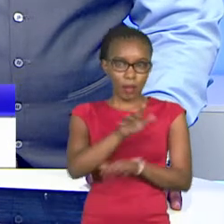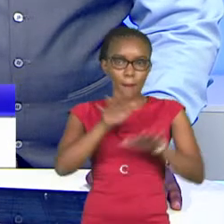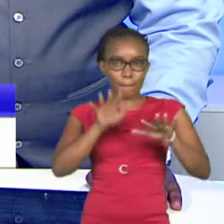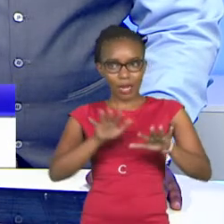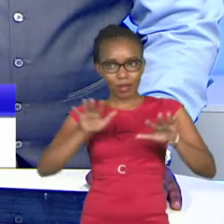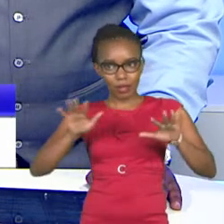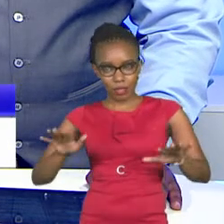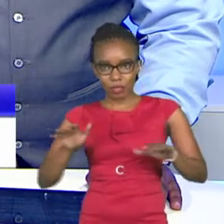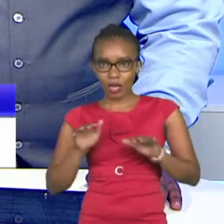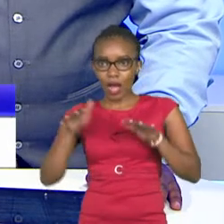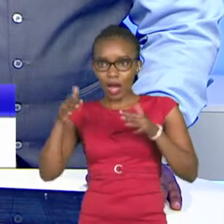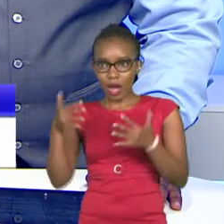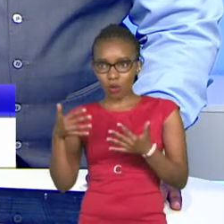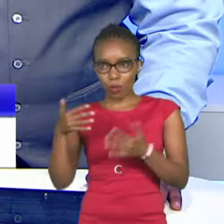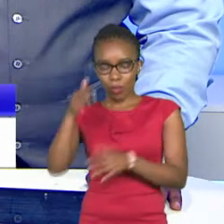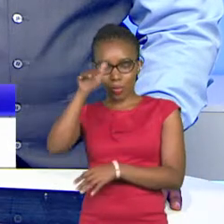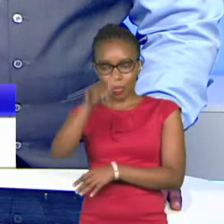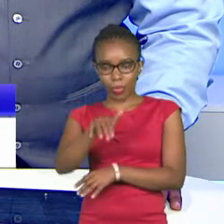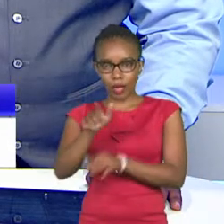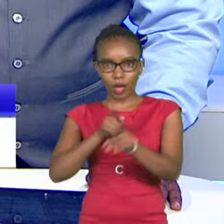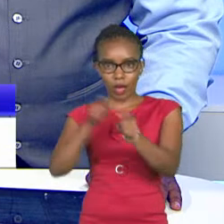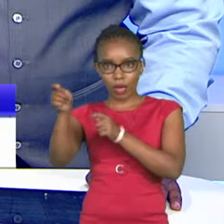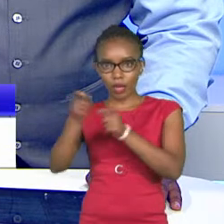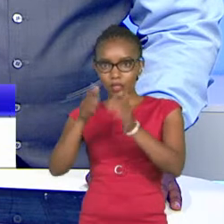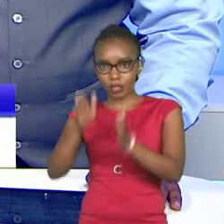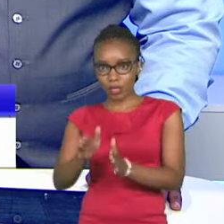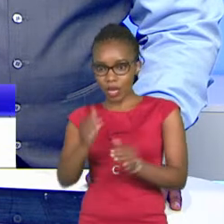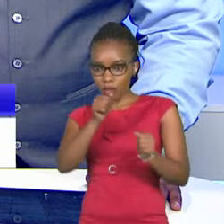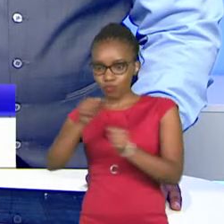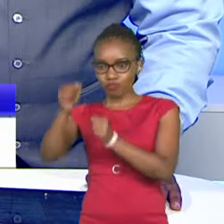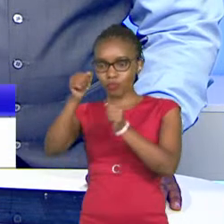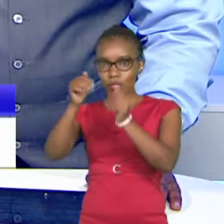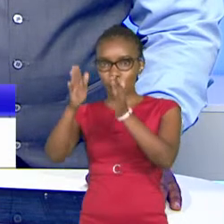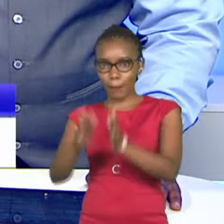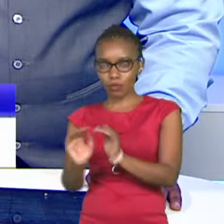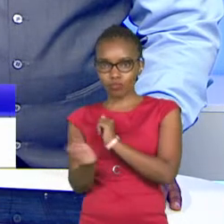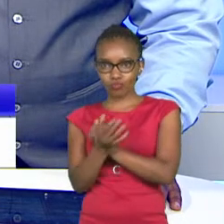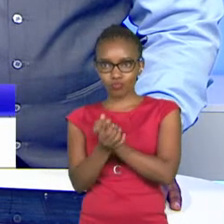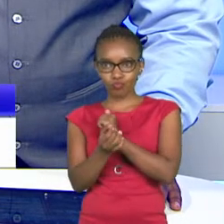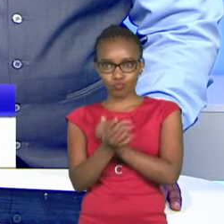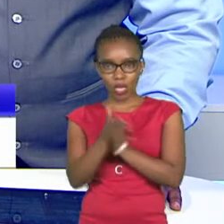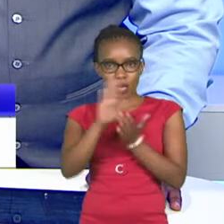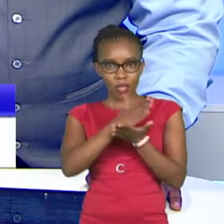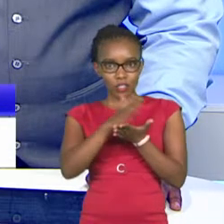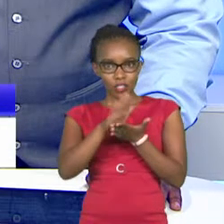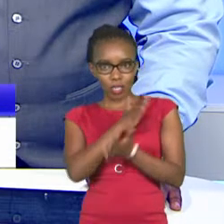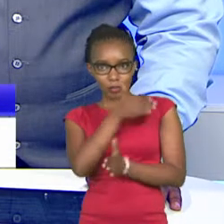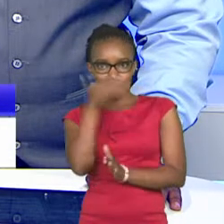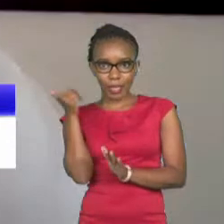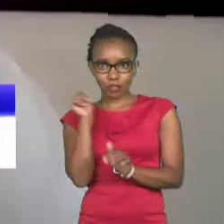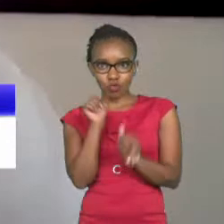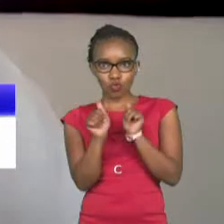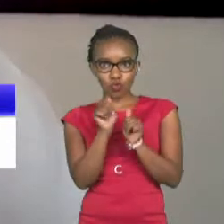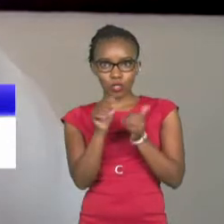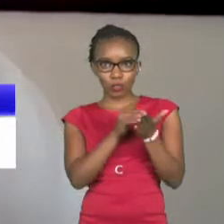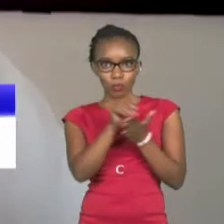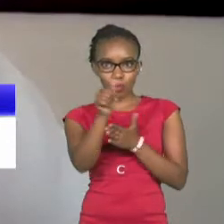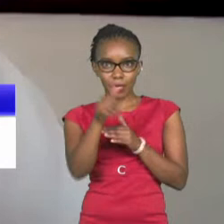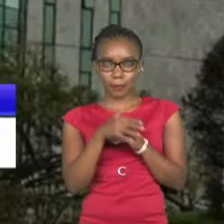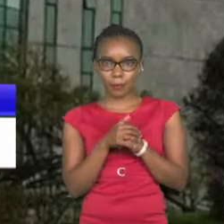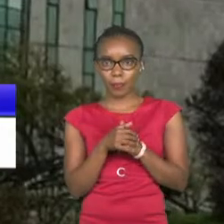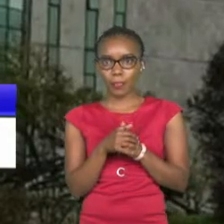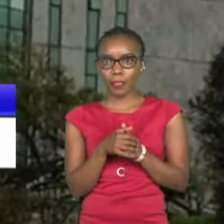looking up, and Mir Thakar, a trader and strategist, tells us which shares are best to buy.